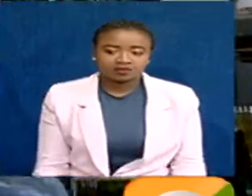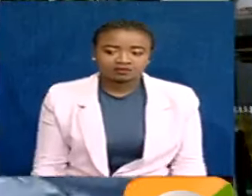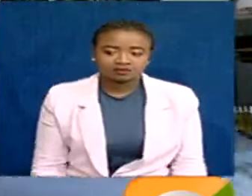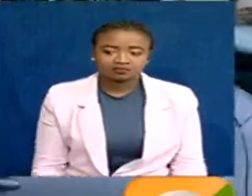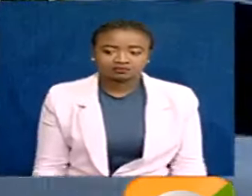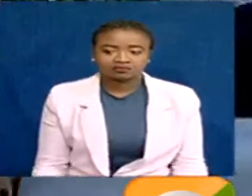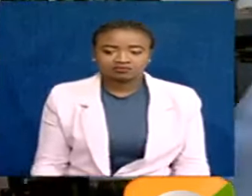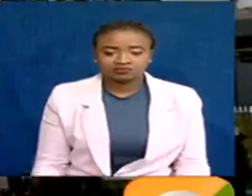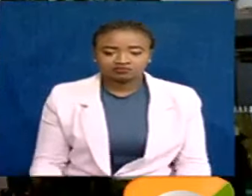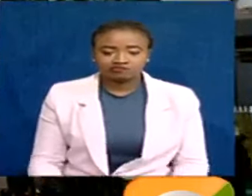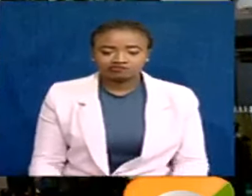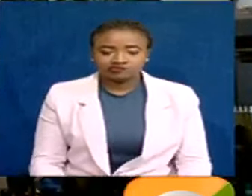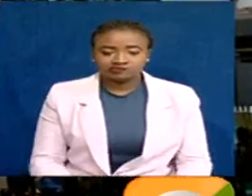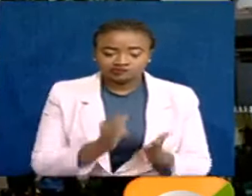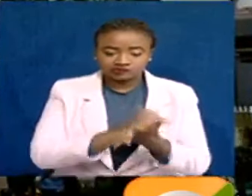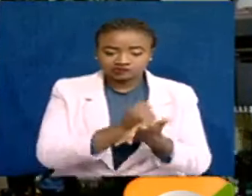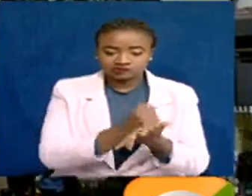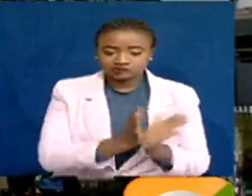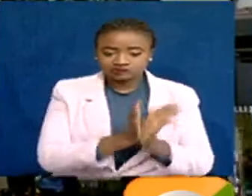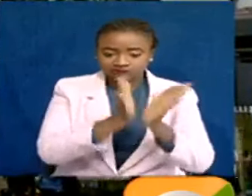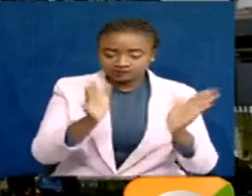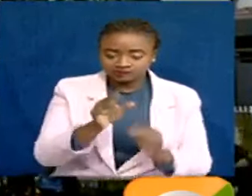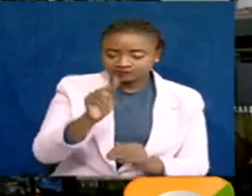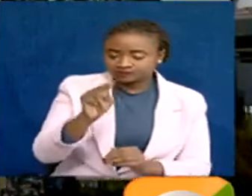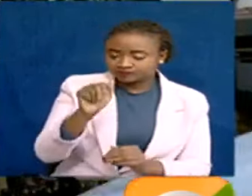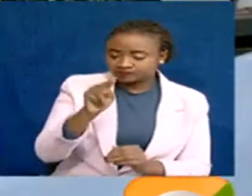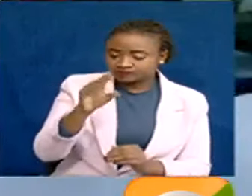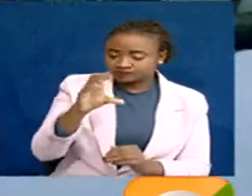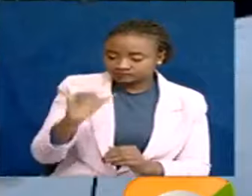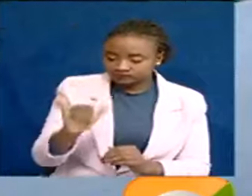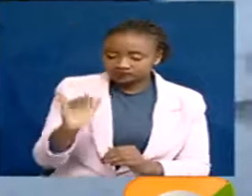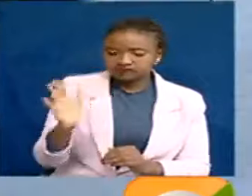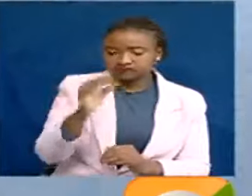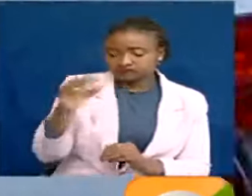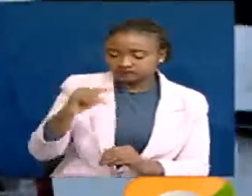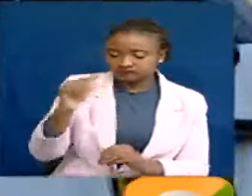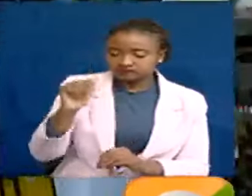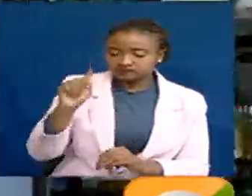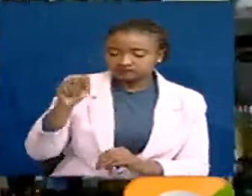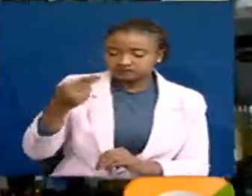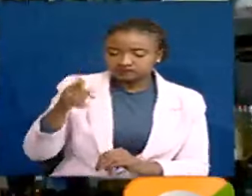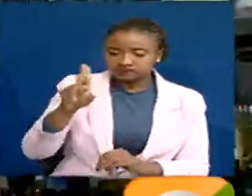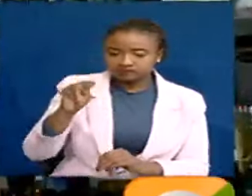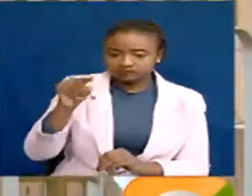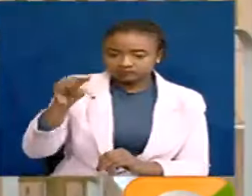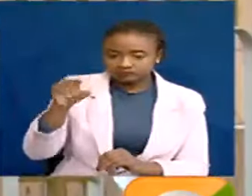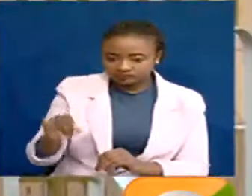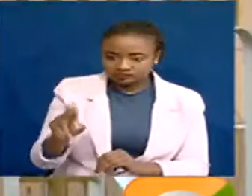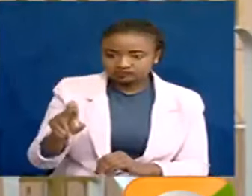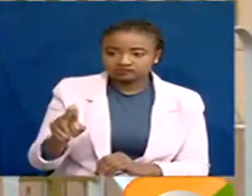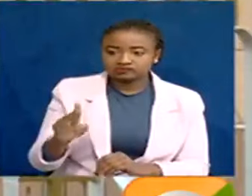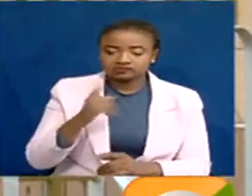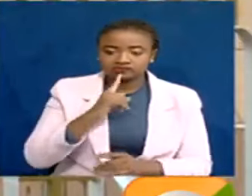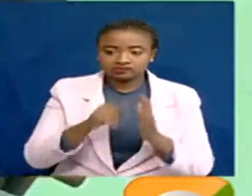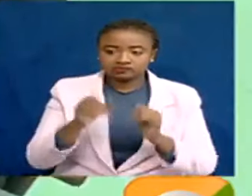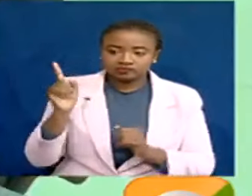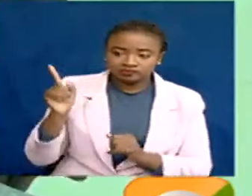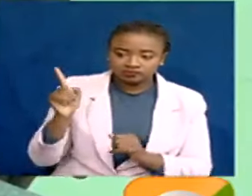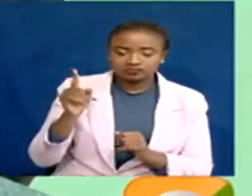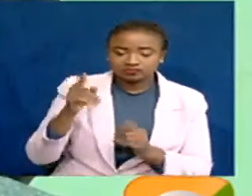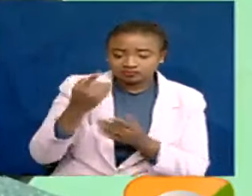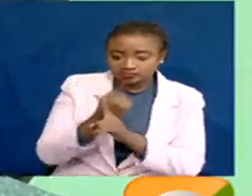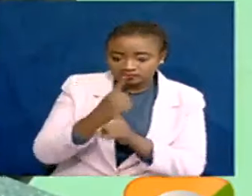The Auditor General Nancy Gathungu, in the special audit report on the debt servicing of external loans in Kenya for the past three